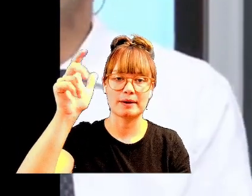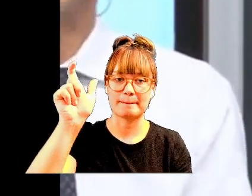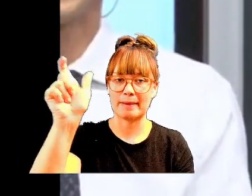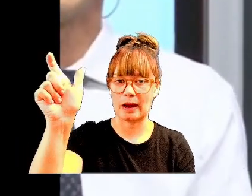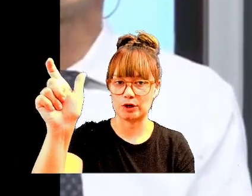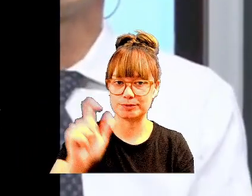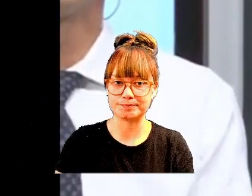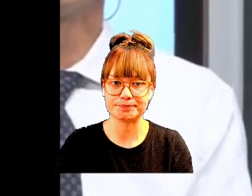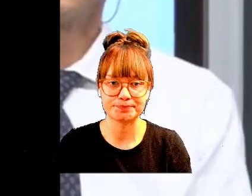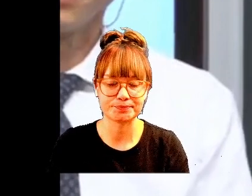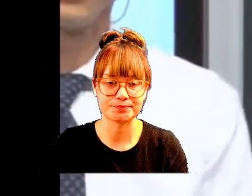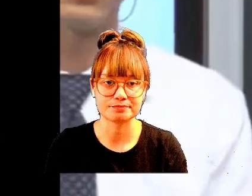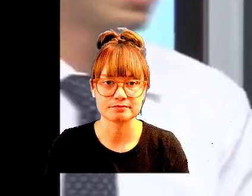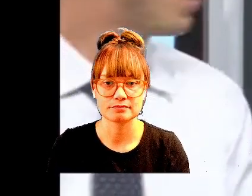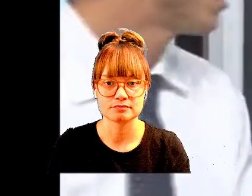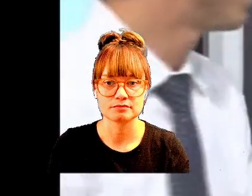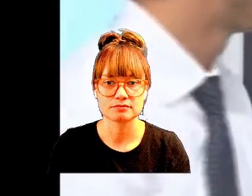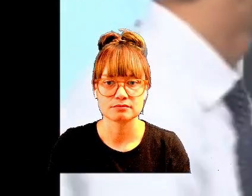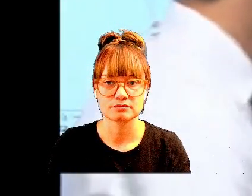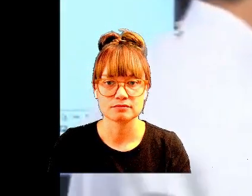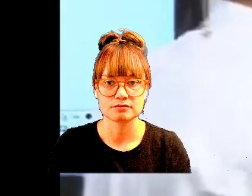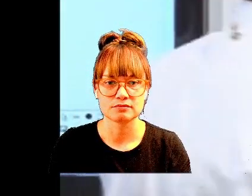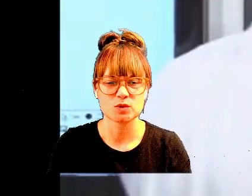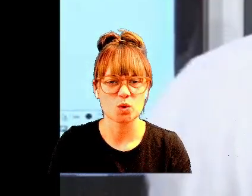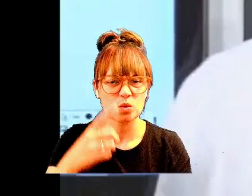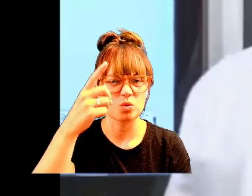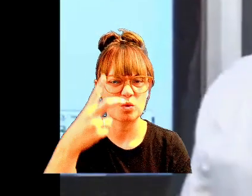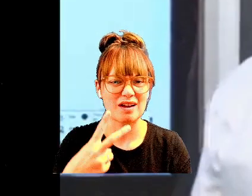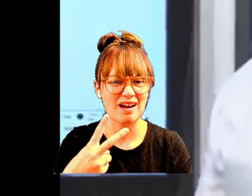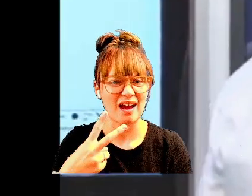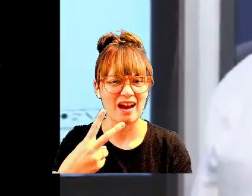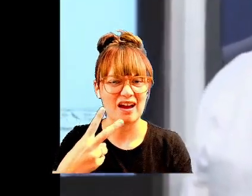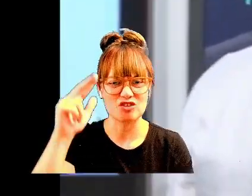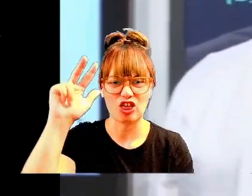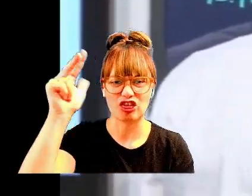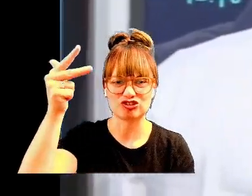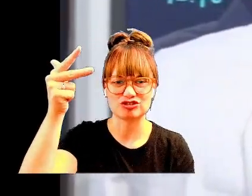So what's 1/2 to the 3rd power? Well,